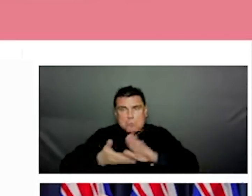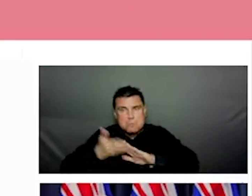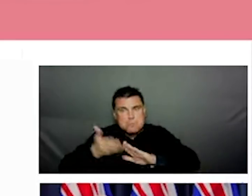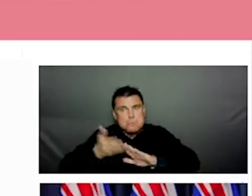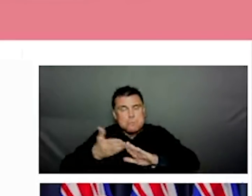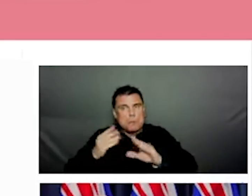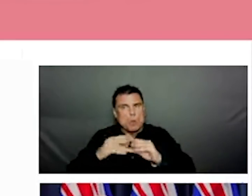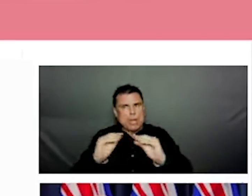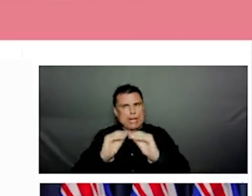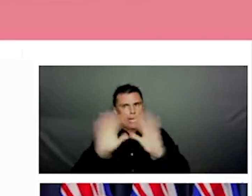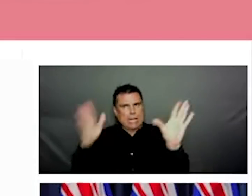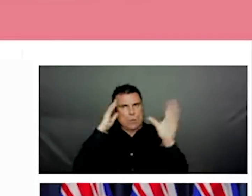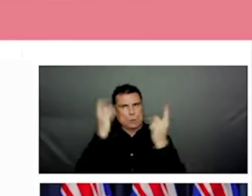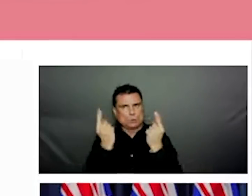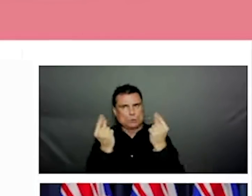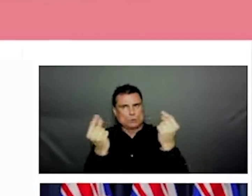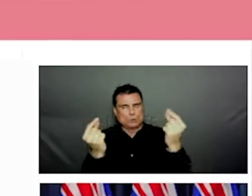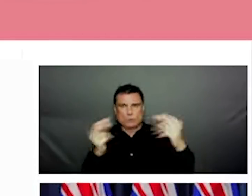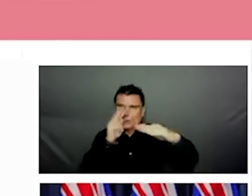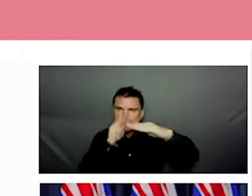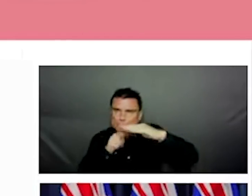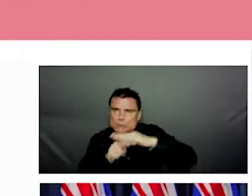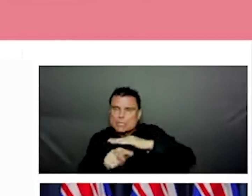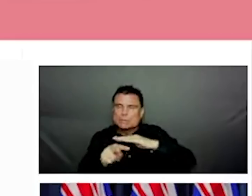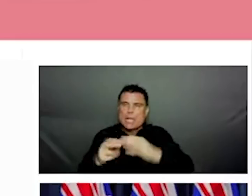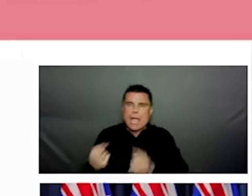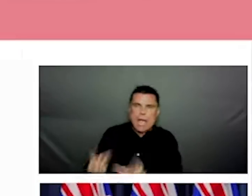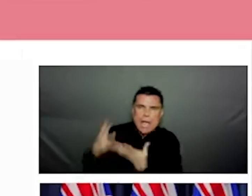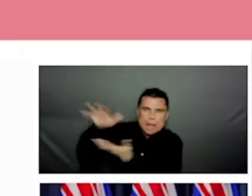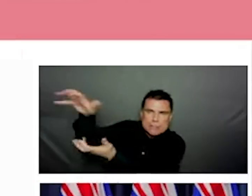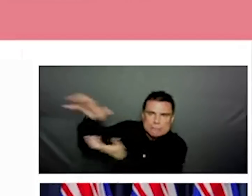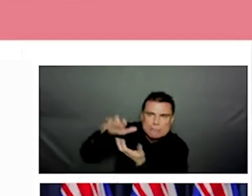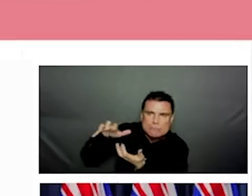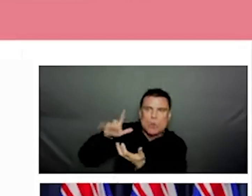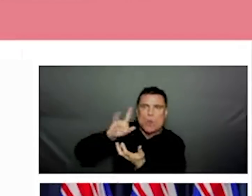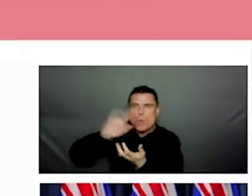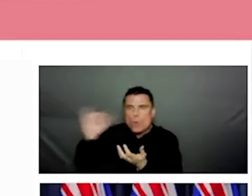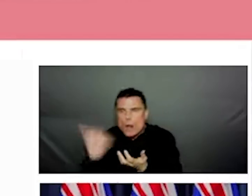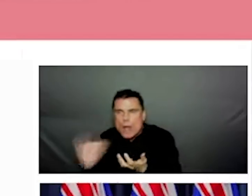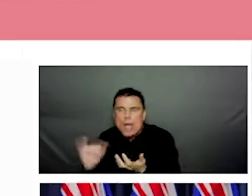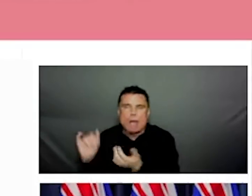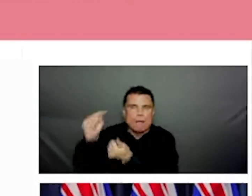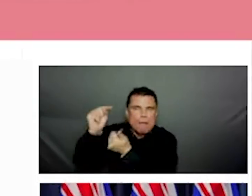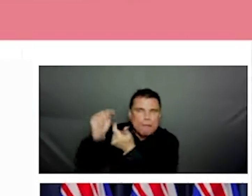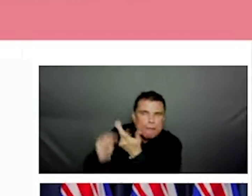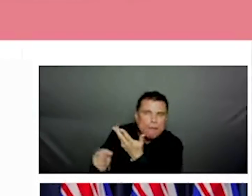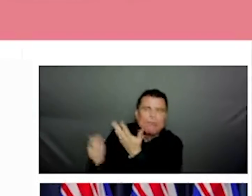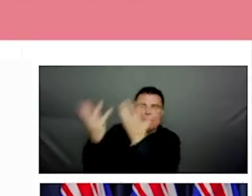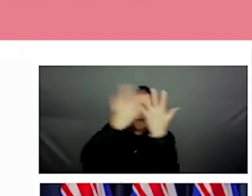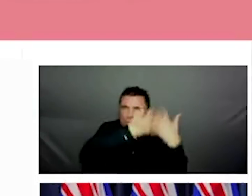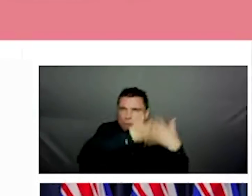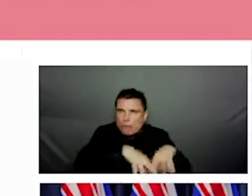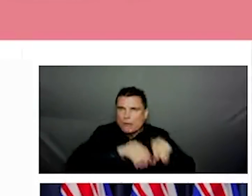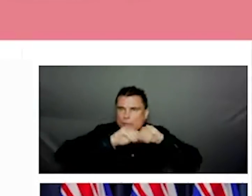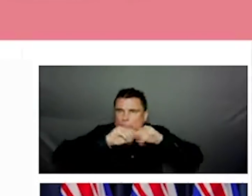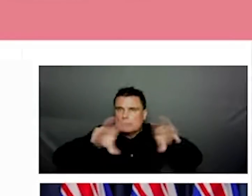to receive each week. So as of January 4th, as of today, we have received